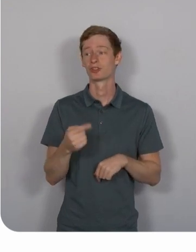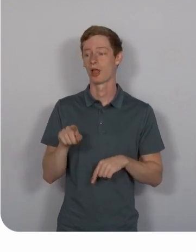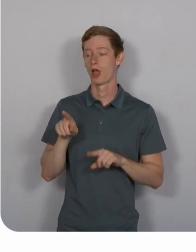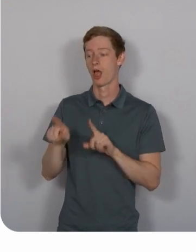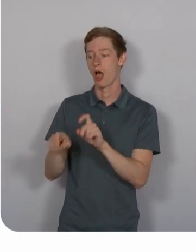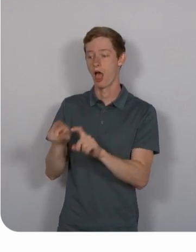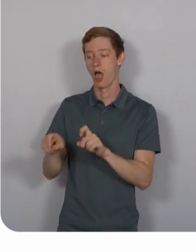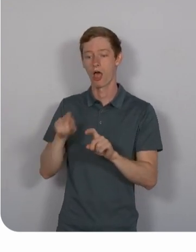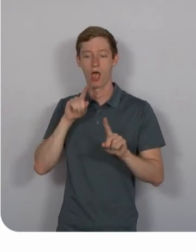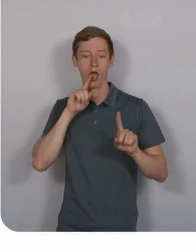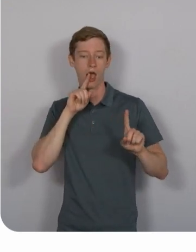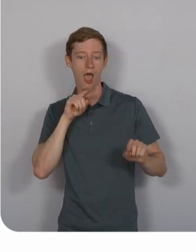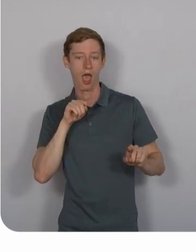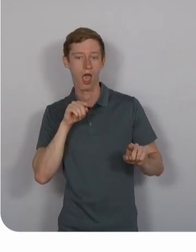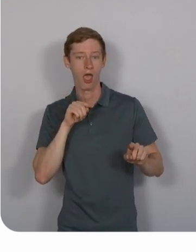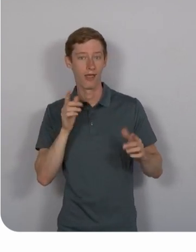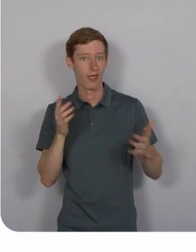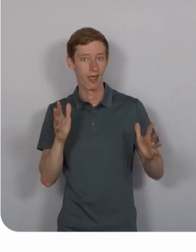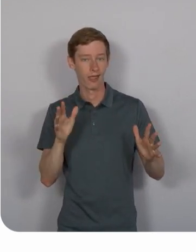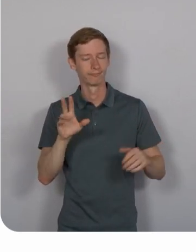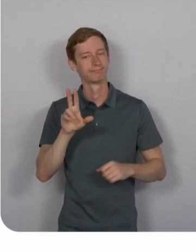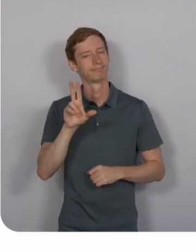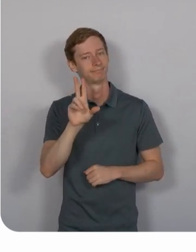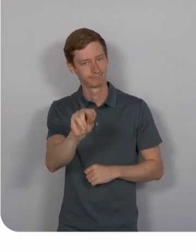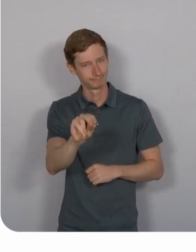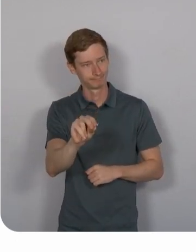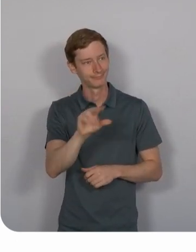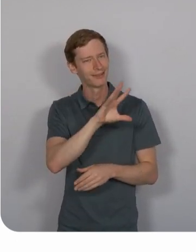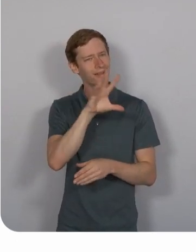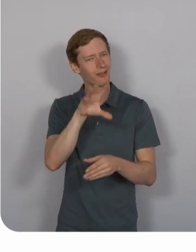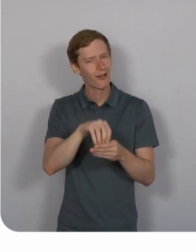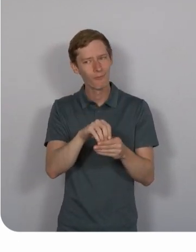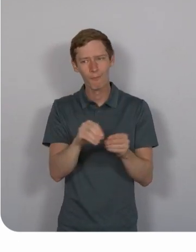queries, right? This is about entertainment